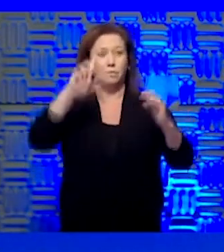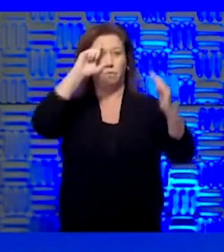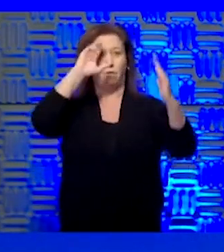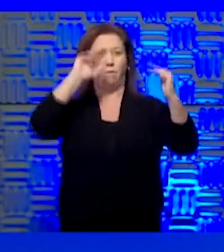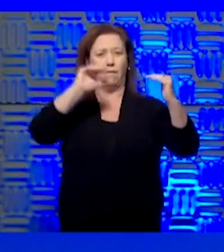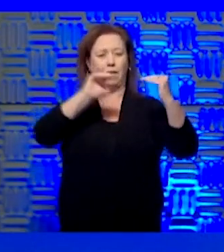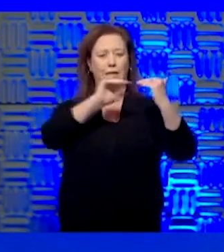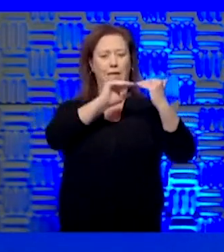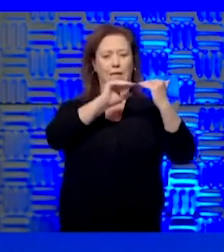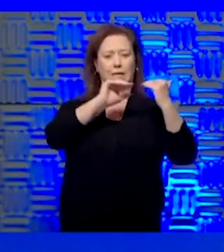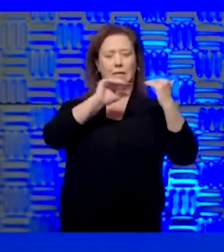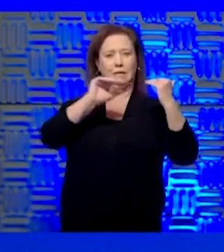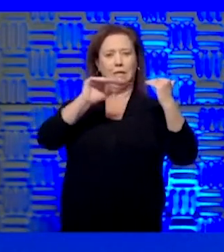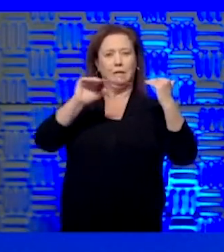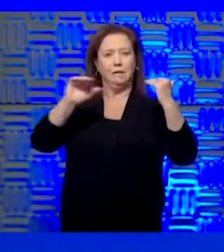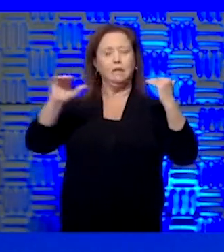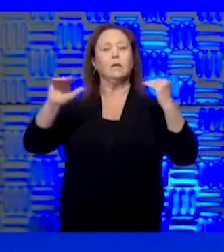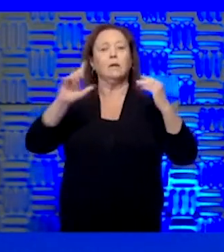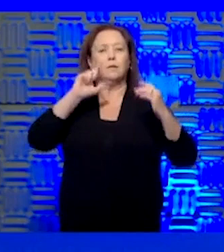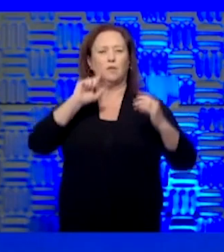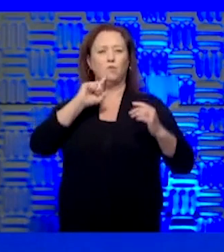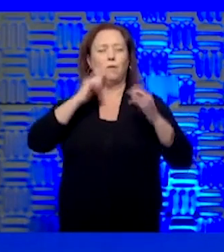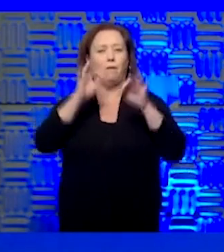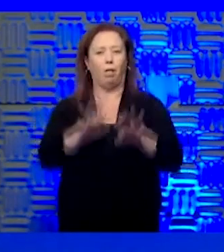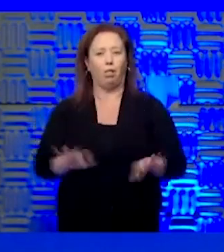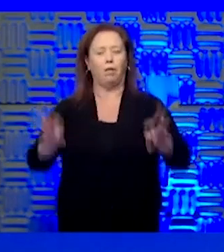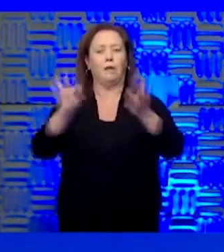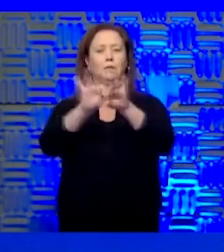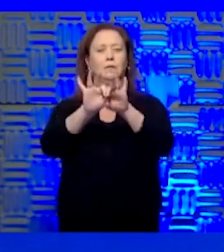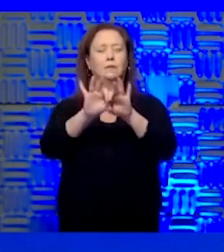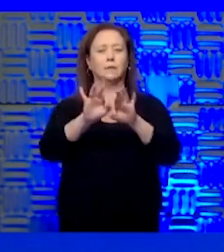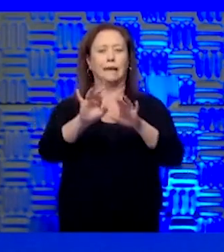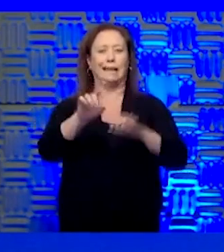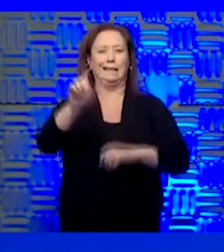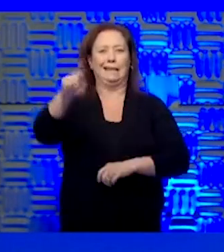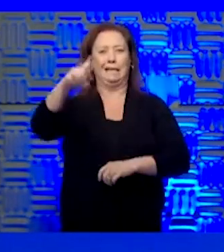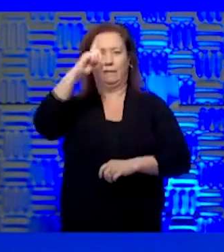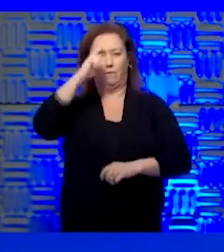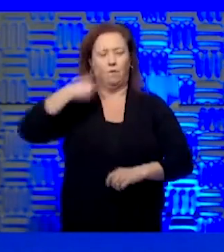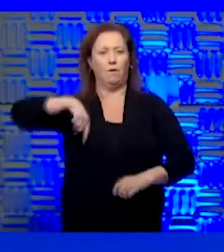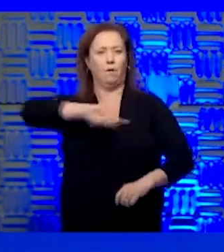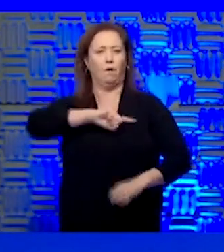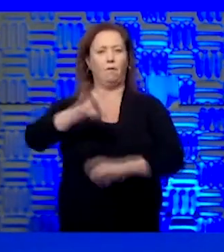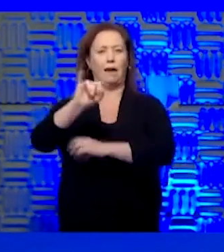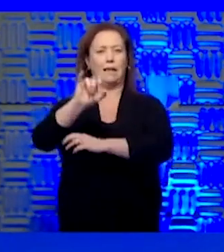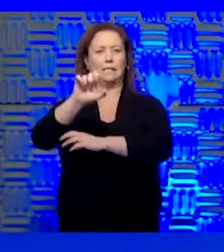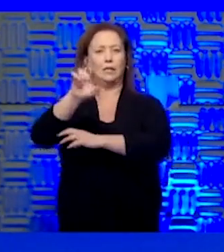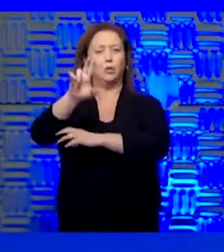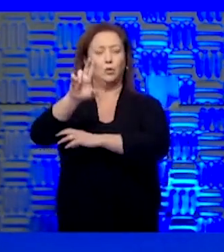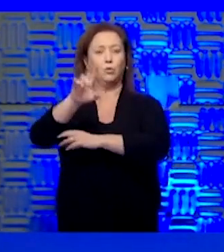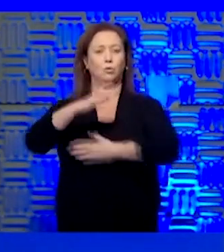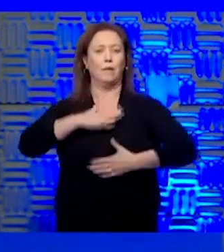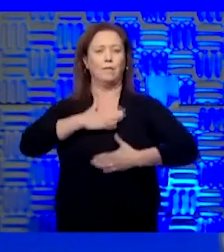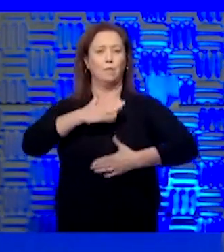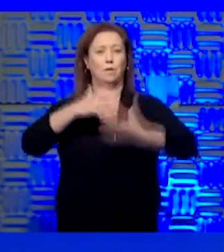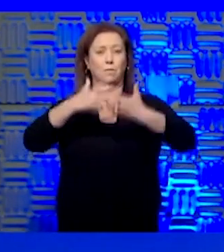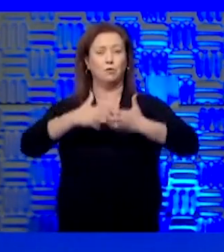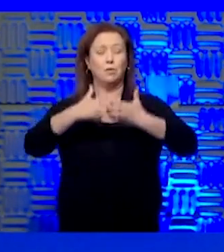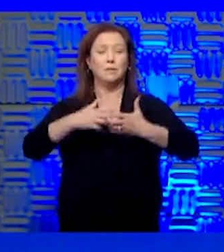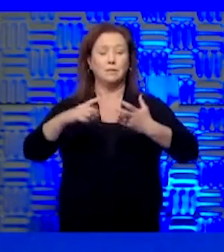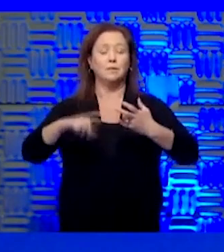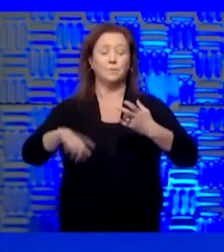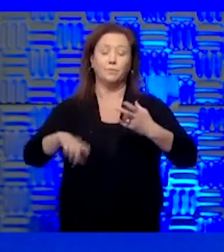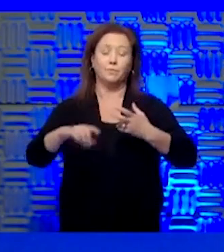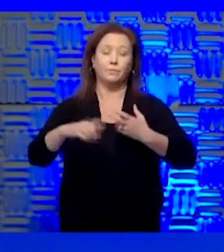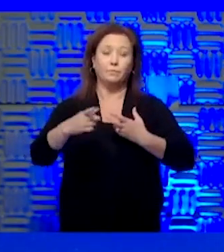stemmed the tide of these critical illness and need for our ICU rooms and our ventilators. And